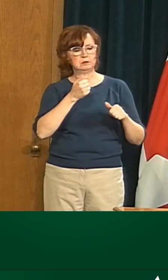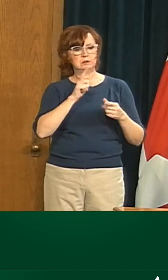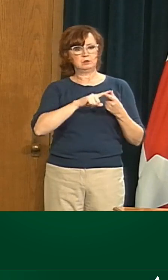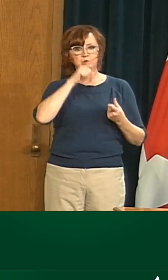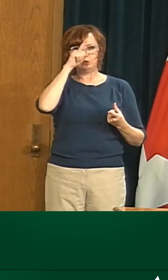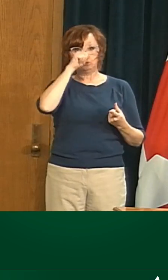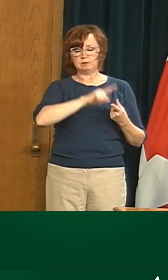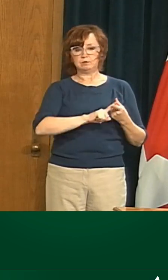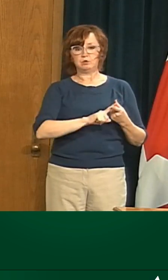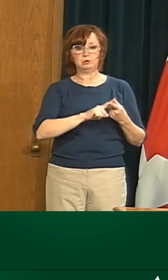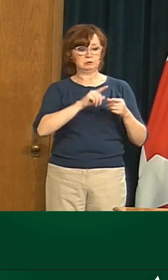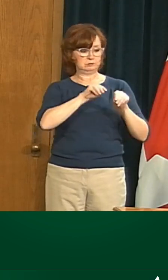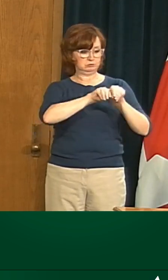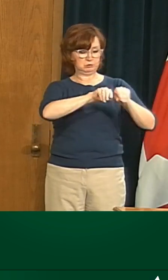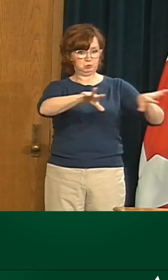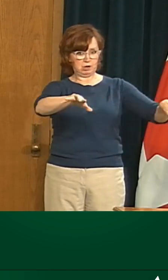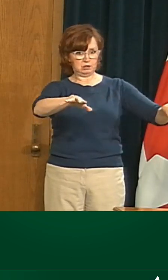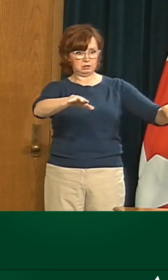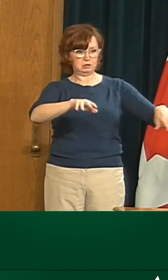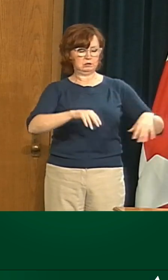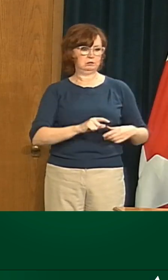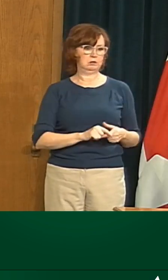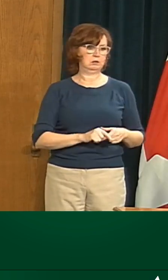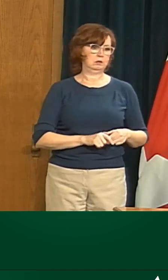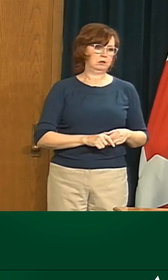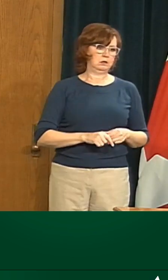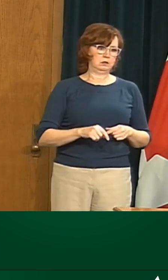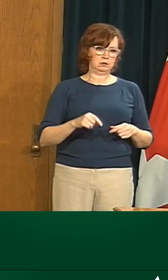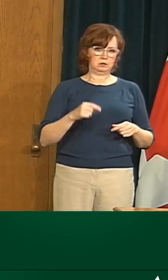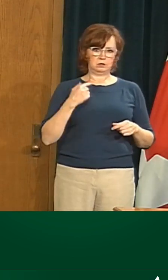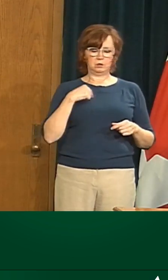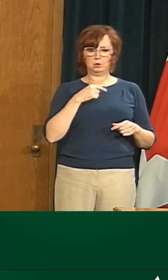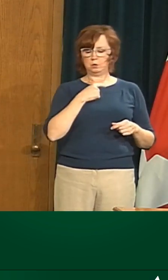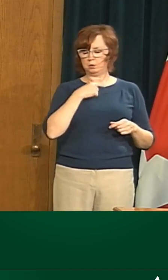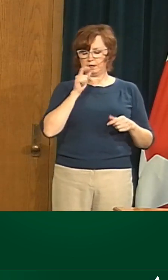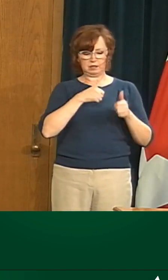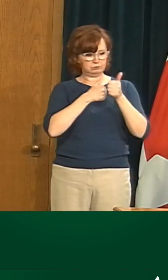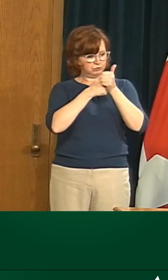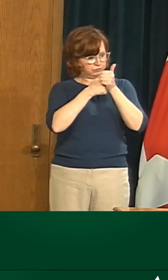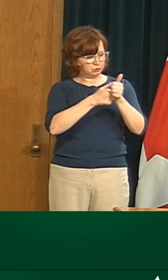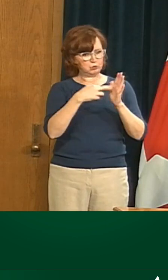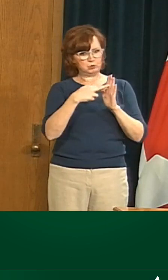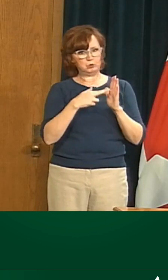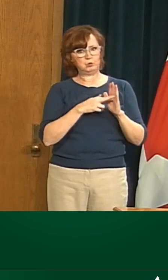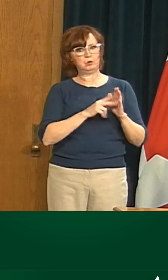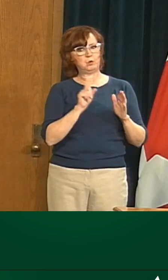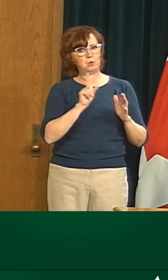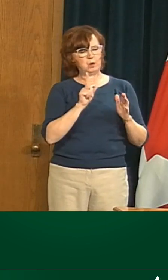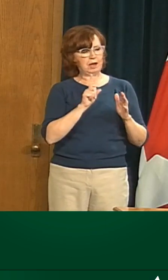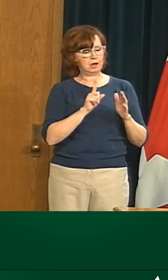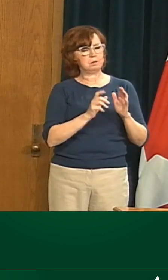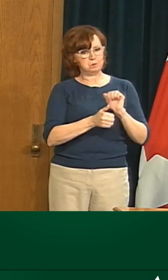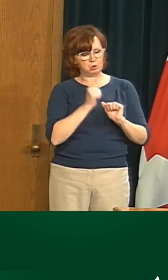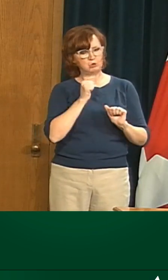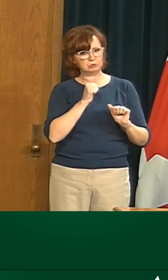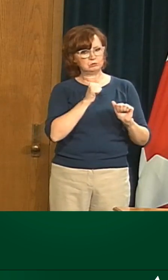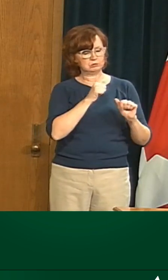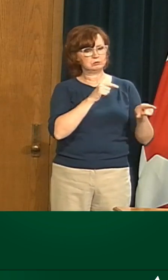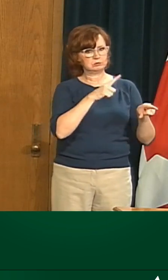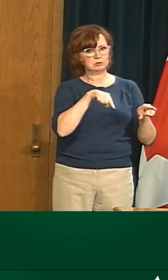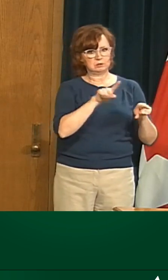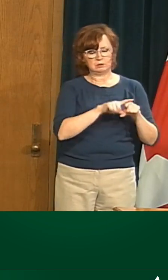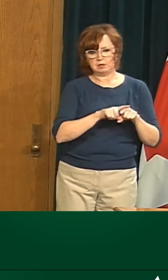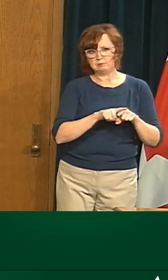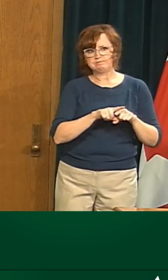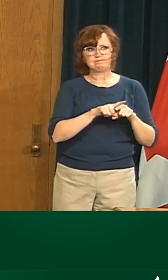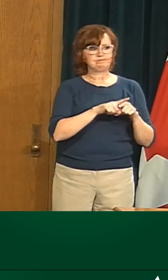or other patients. So those lessons have to be applied now in healthcare settings outside of hospitals, so a lot